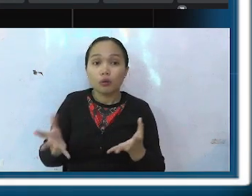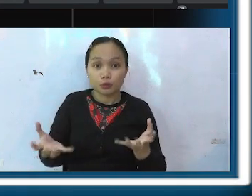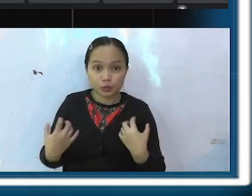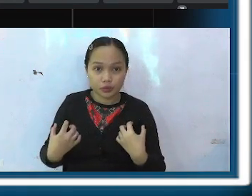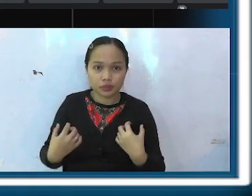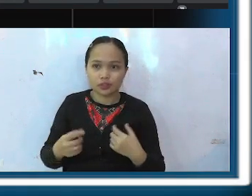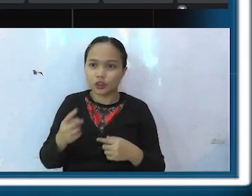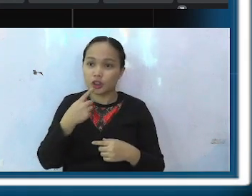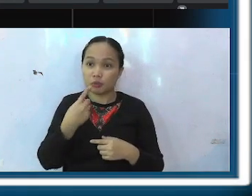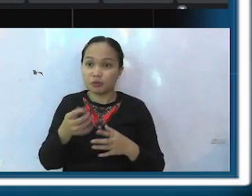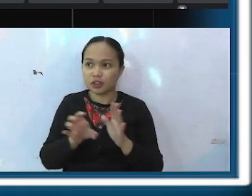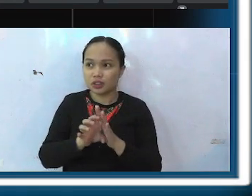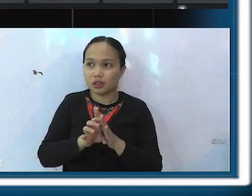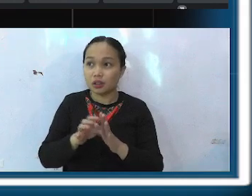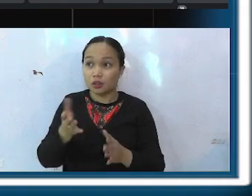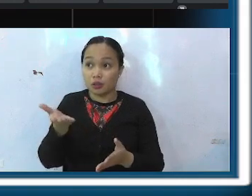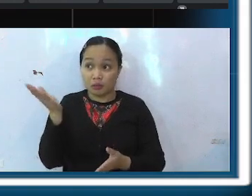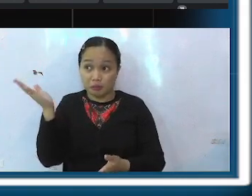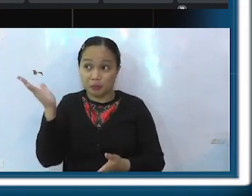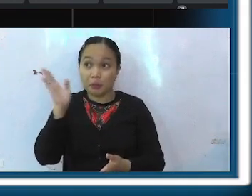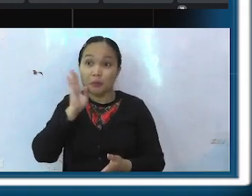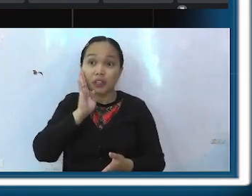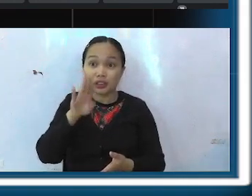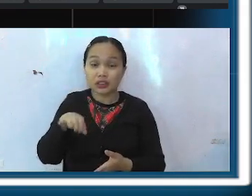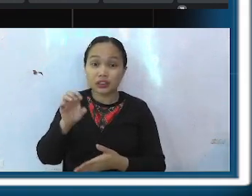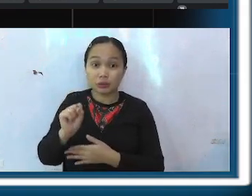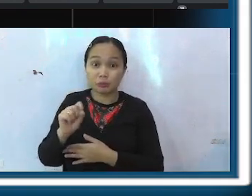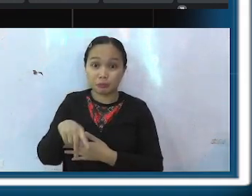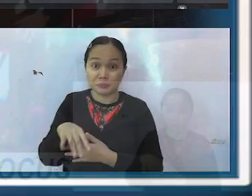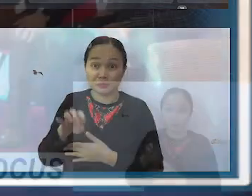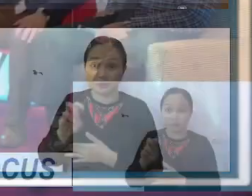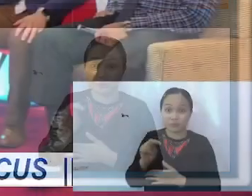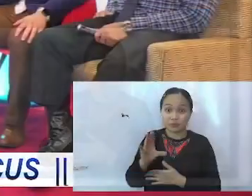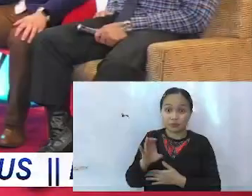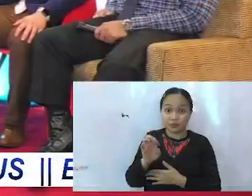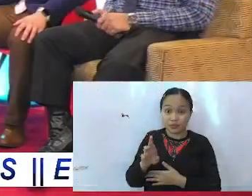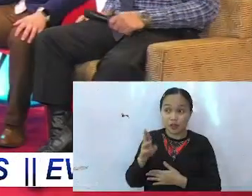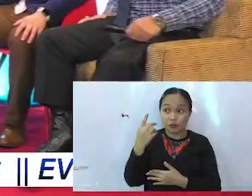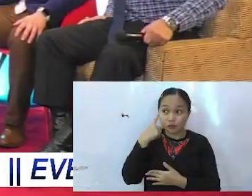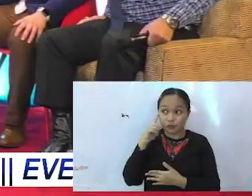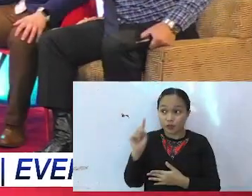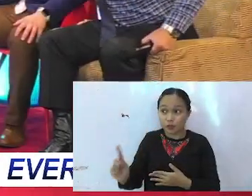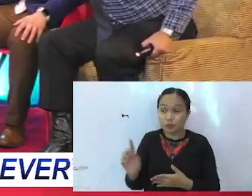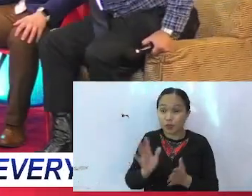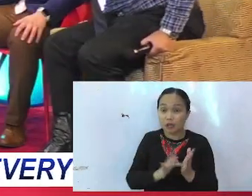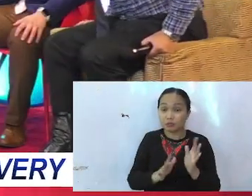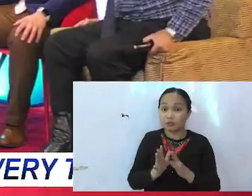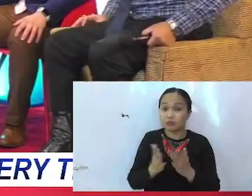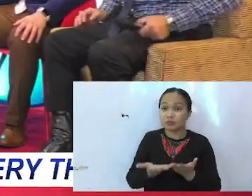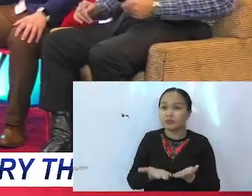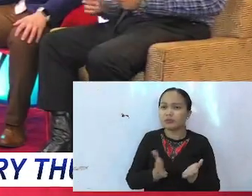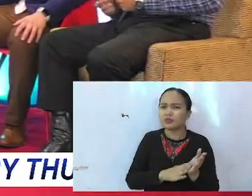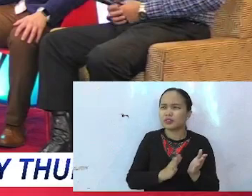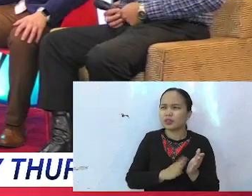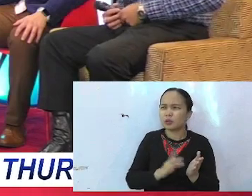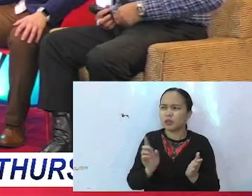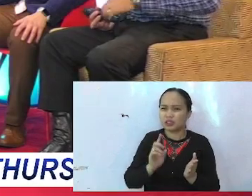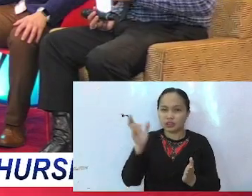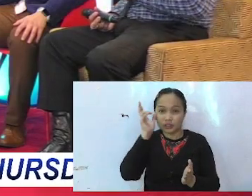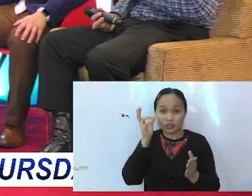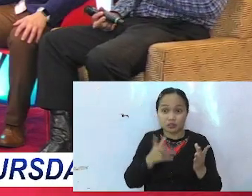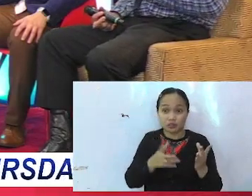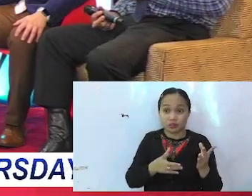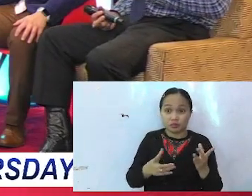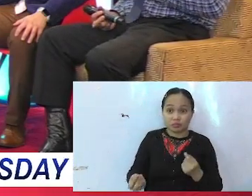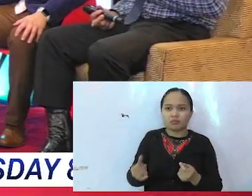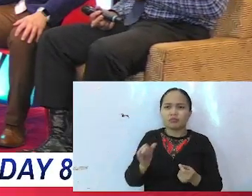Oh, Brother Spencer is here. He's here for Bible school. Yes. You know, Satan. What Satan will try to do? I know